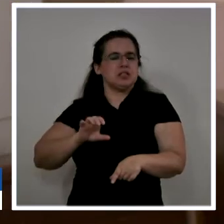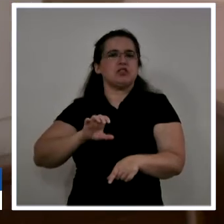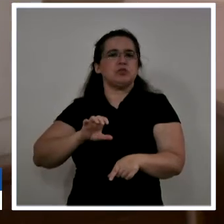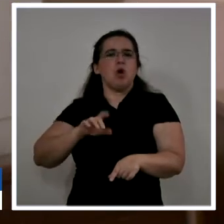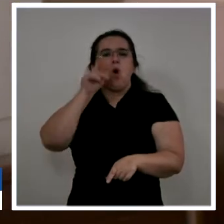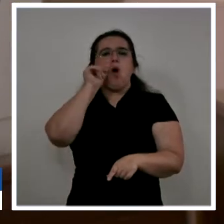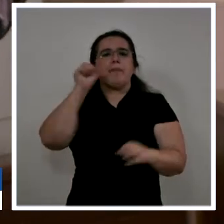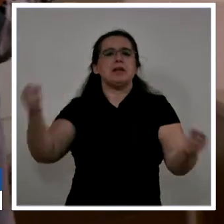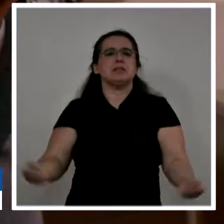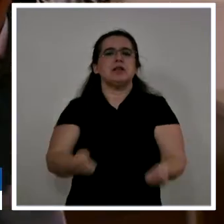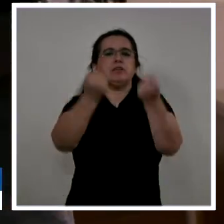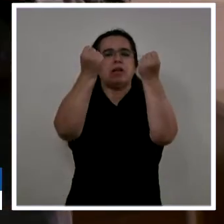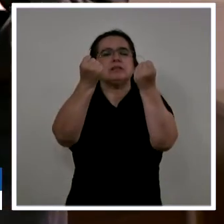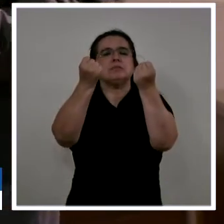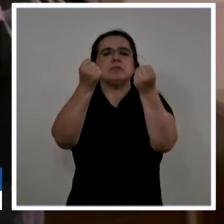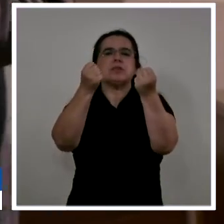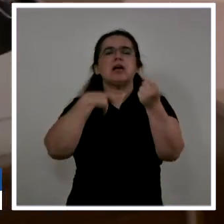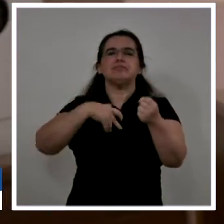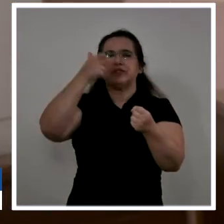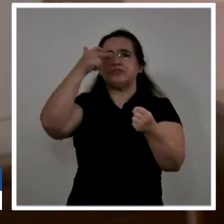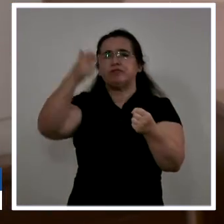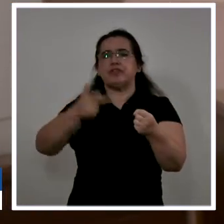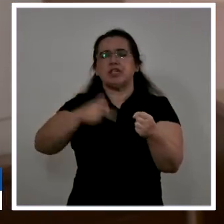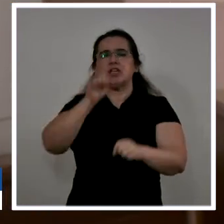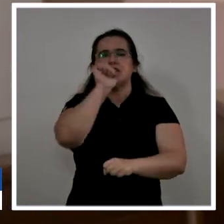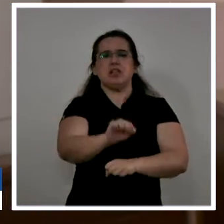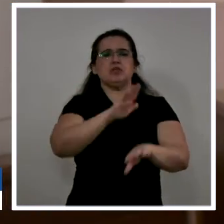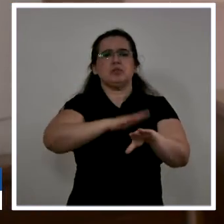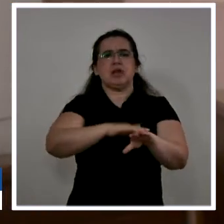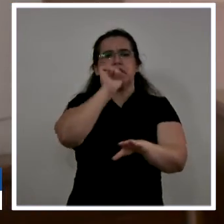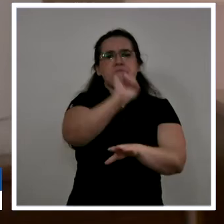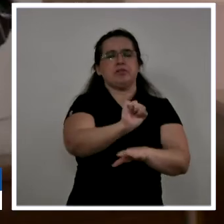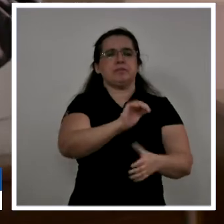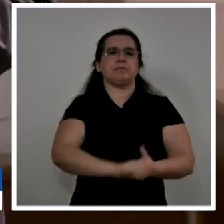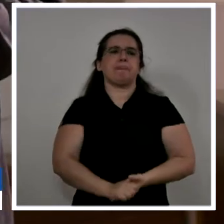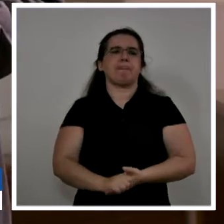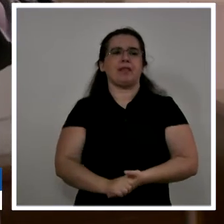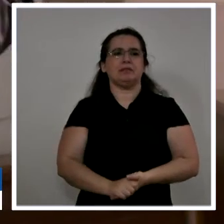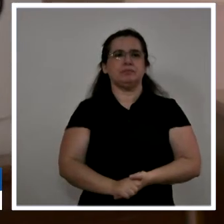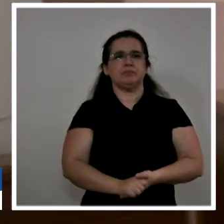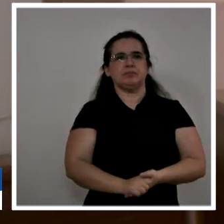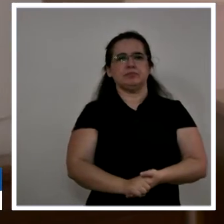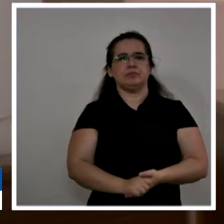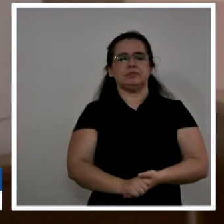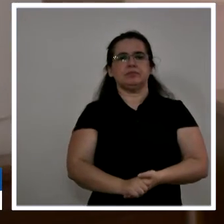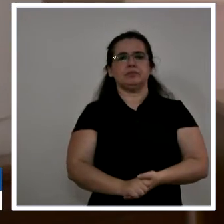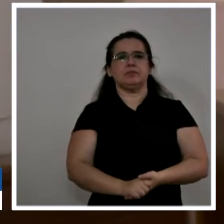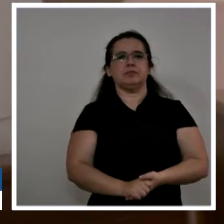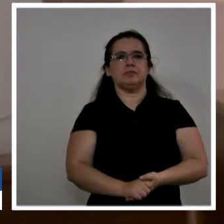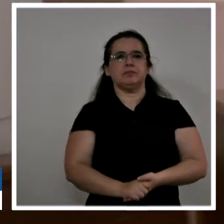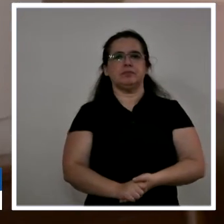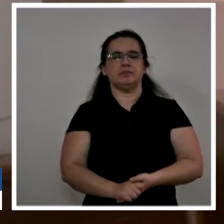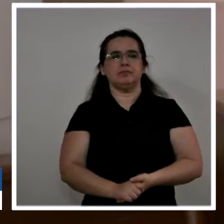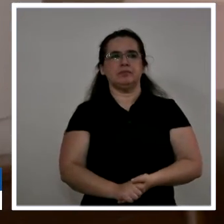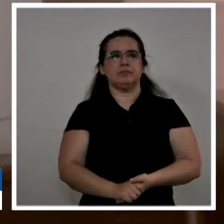das profundidades da sua degradação. I want to give you an example, a practical example of what this looked like in